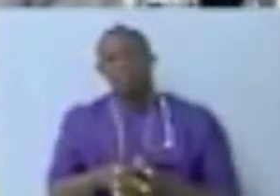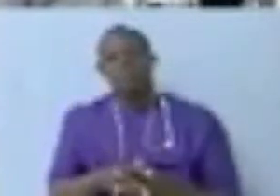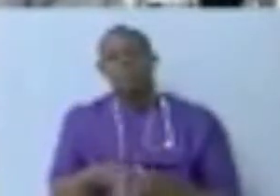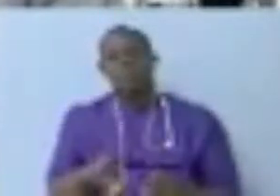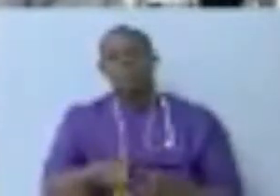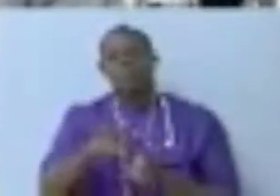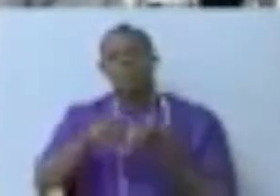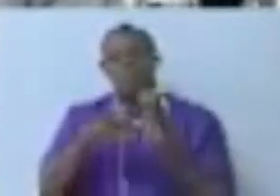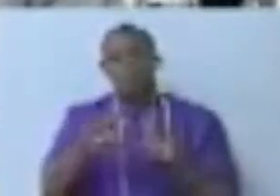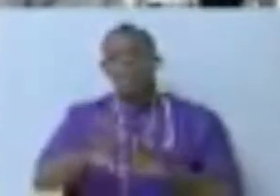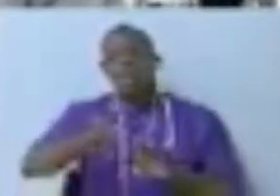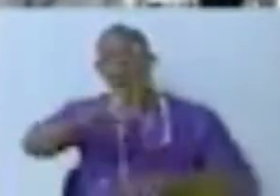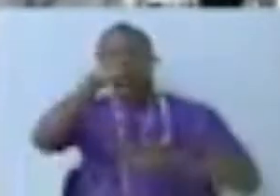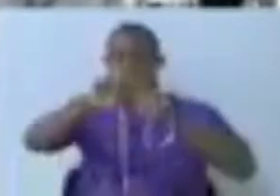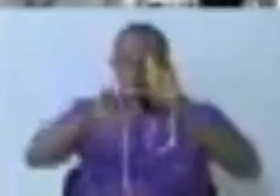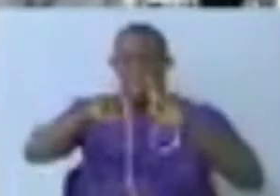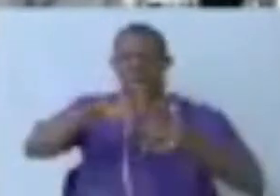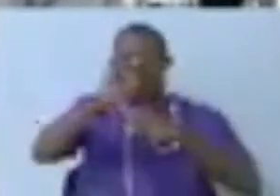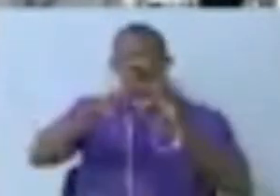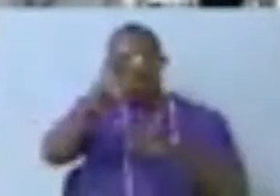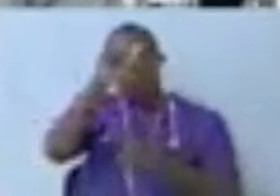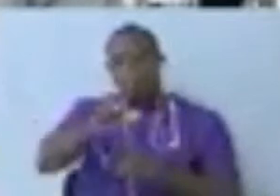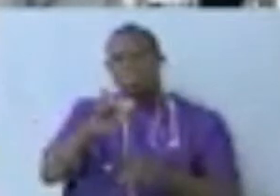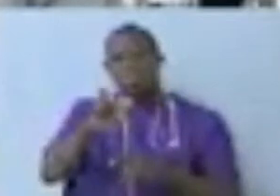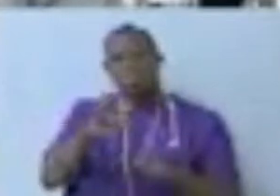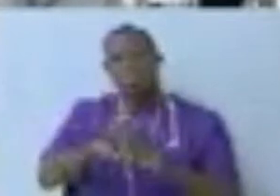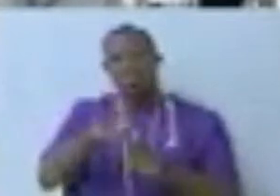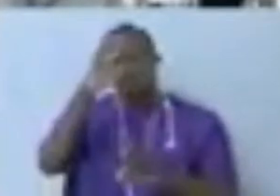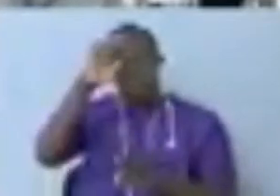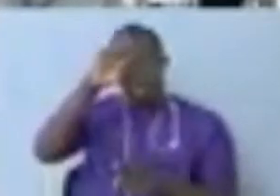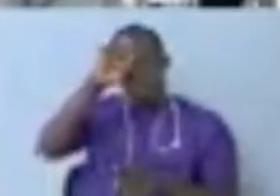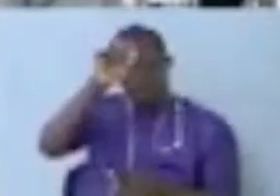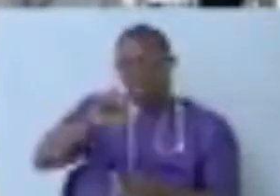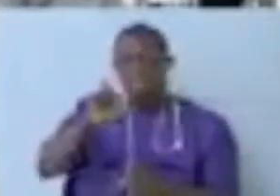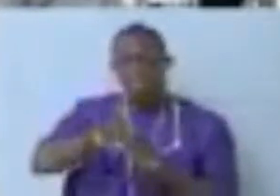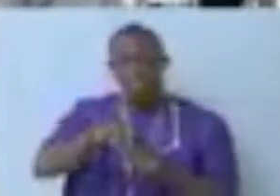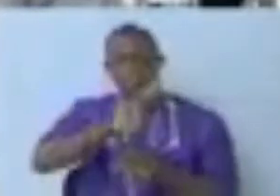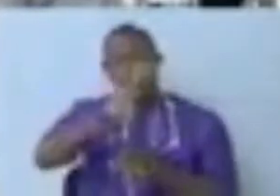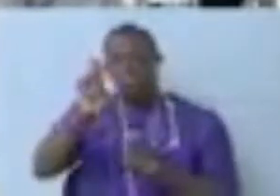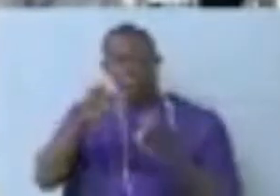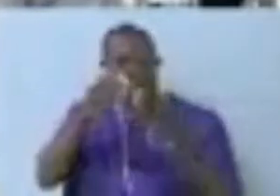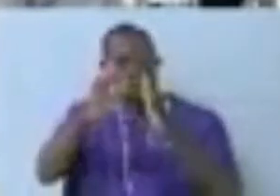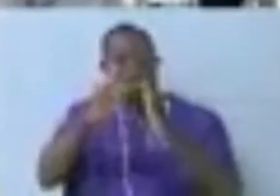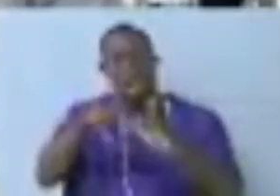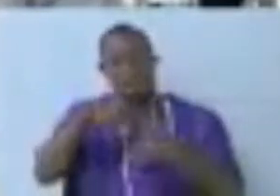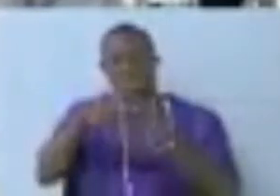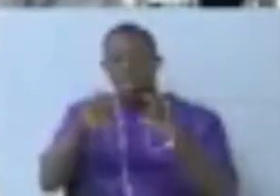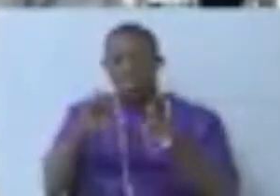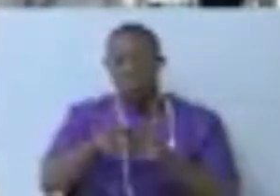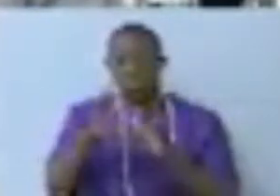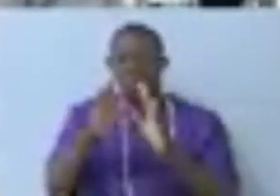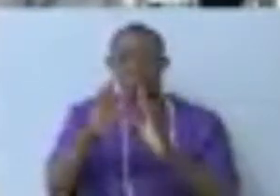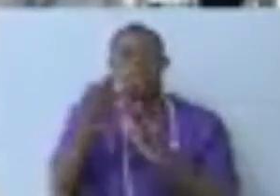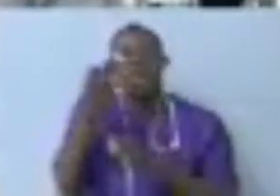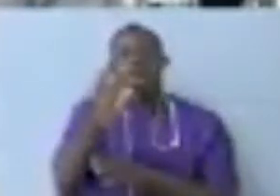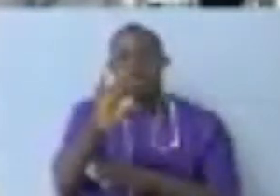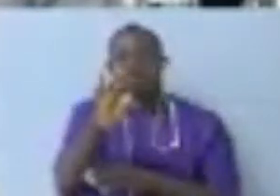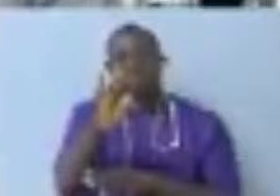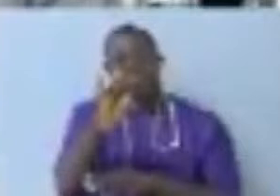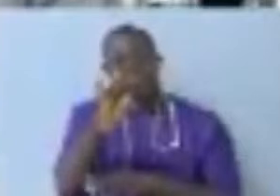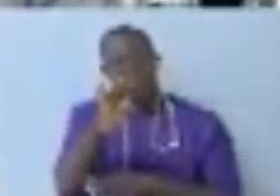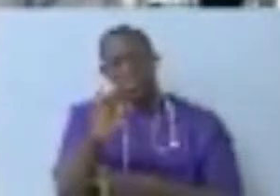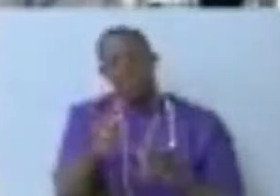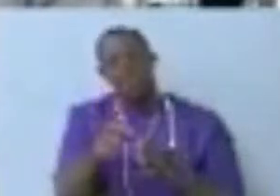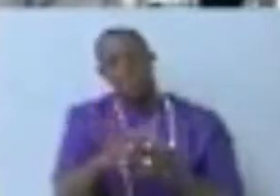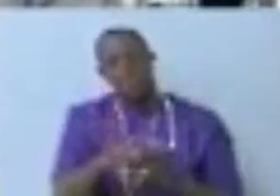So the question of recusal does not quite rise in the same manner. However,